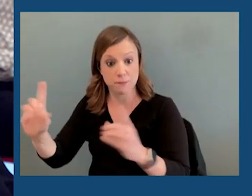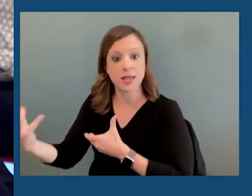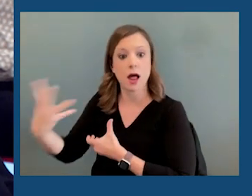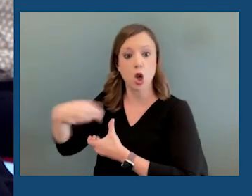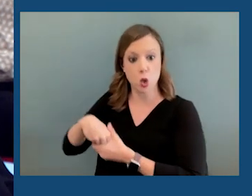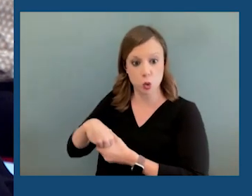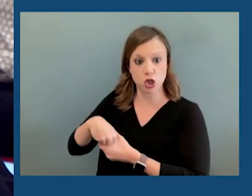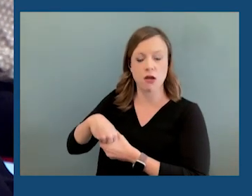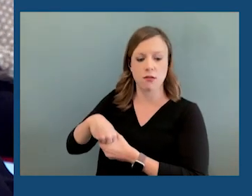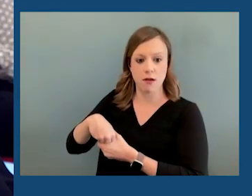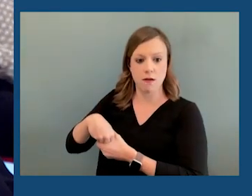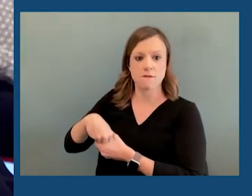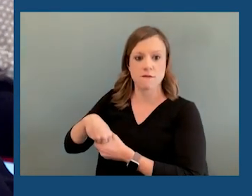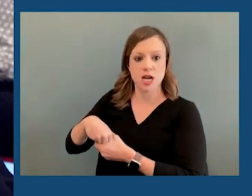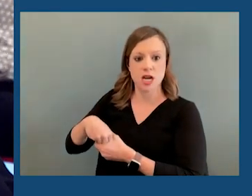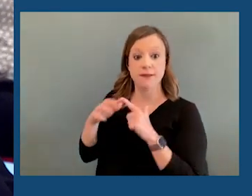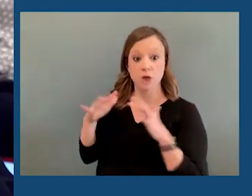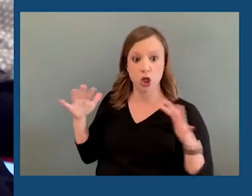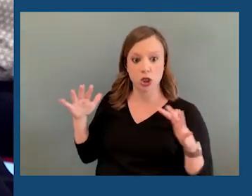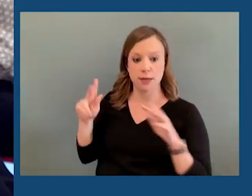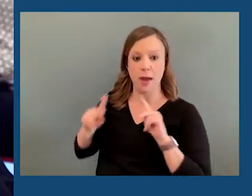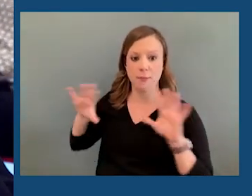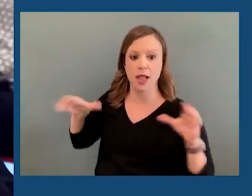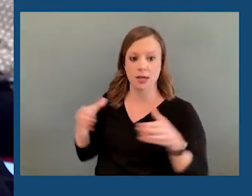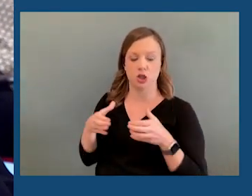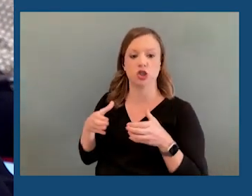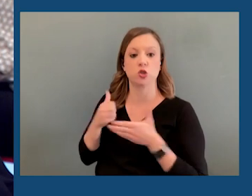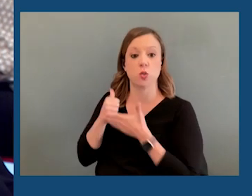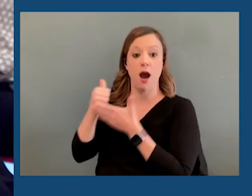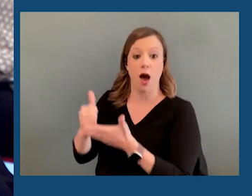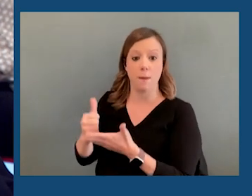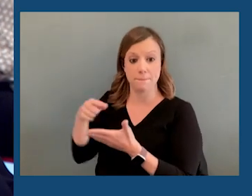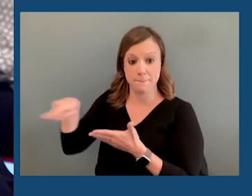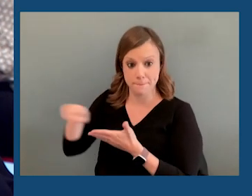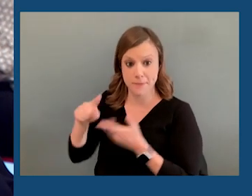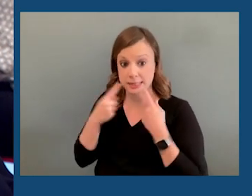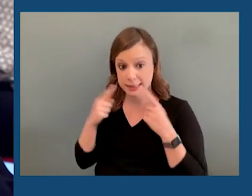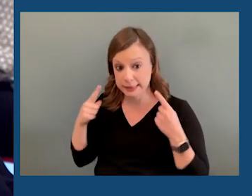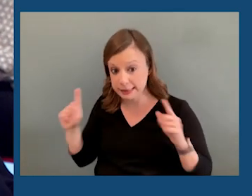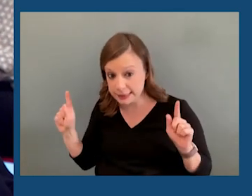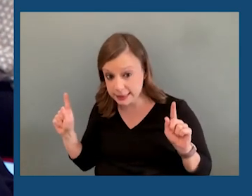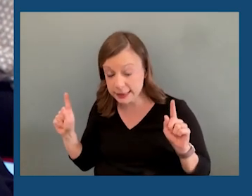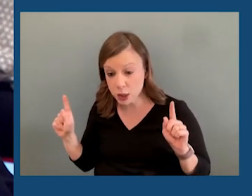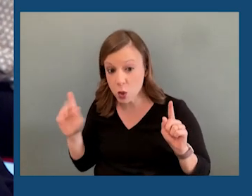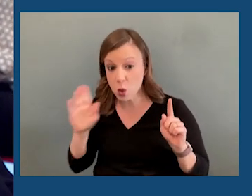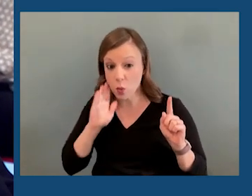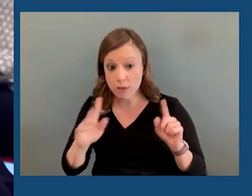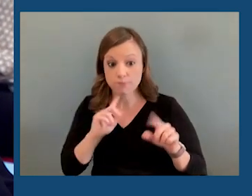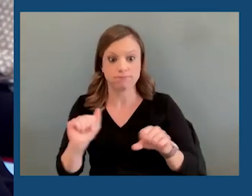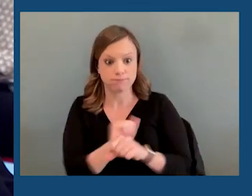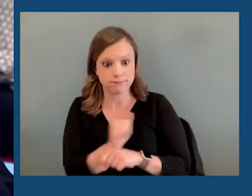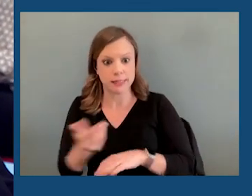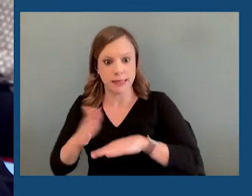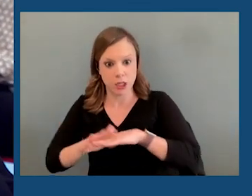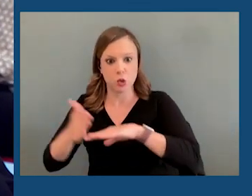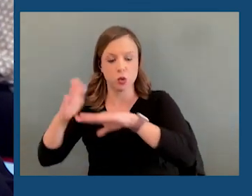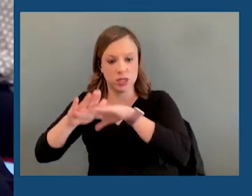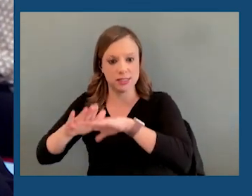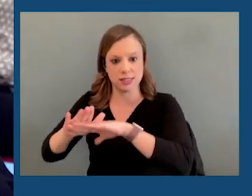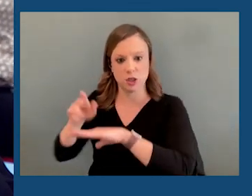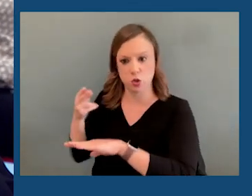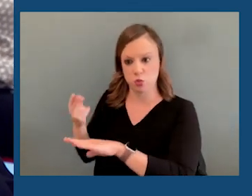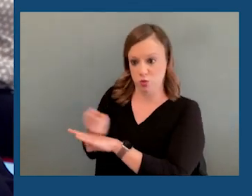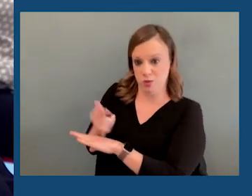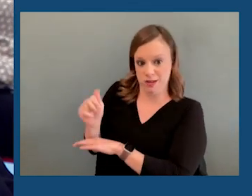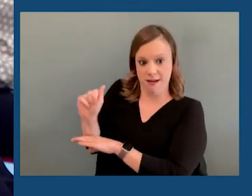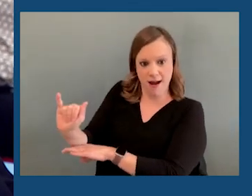a diverse population to help them succeed is going to tremendously increase with the use of AI. So SUNY is excited about